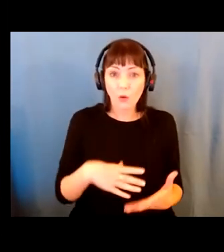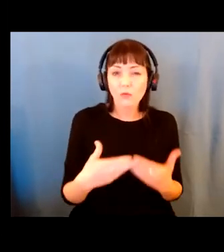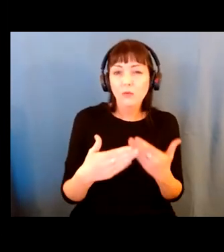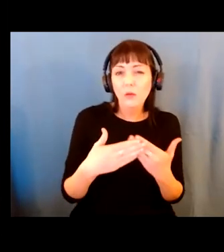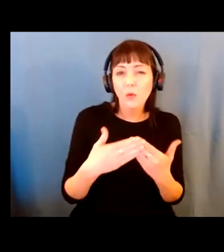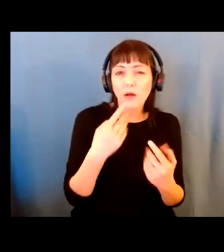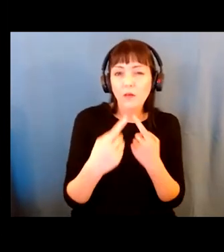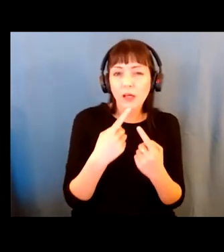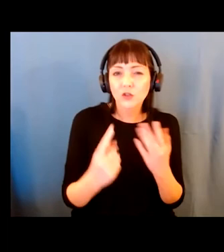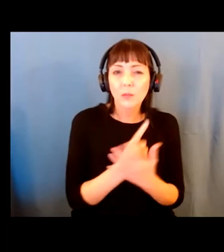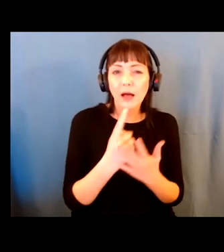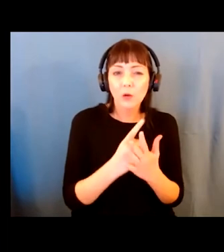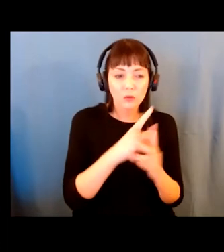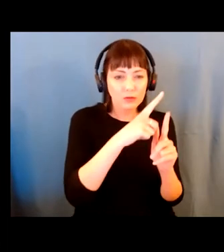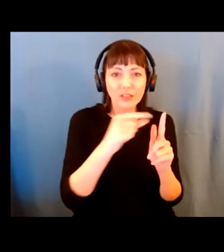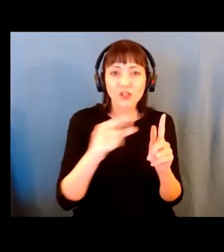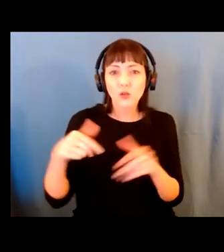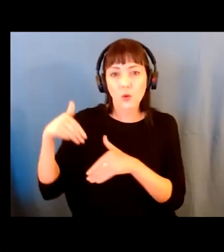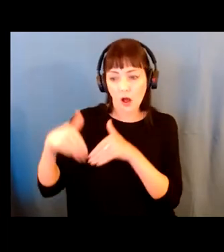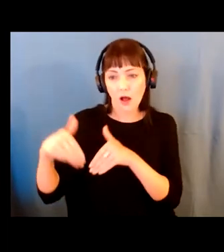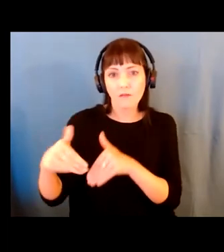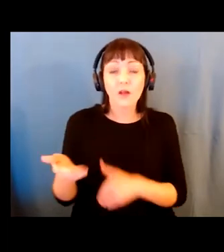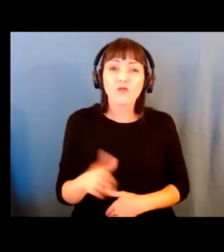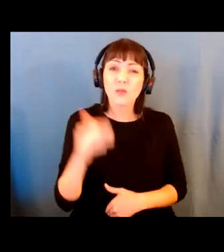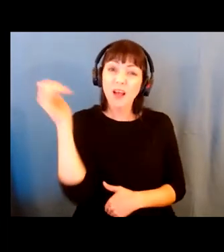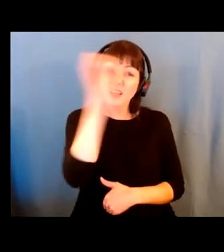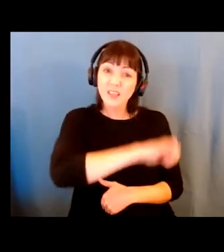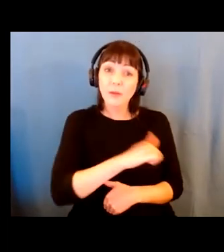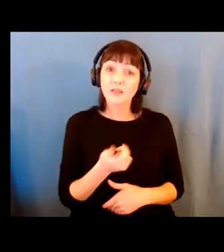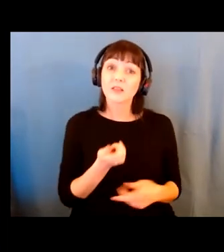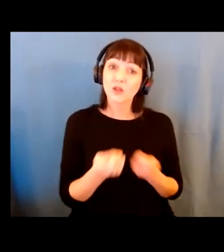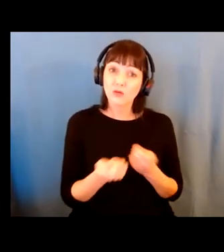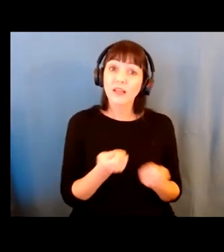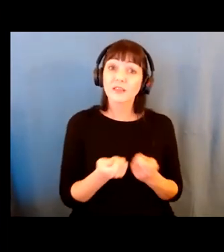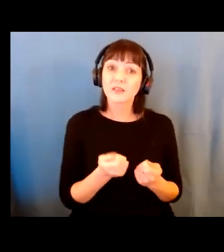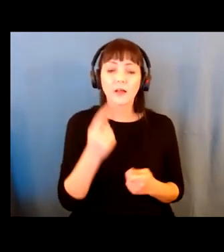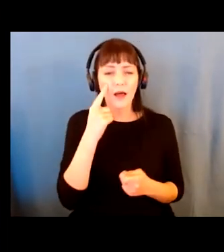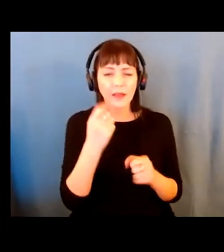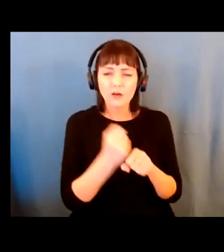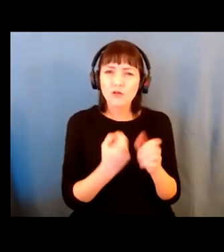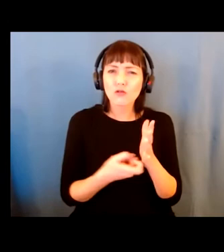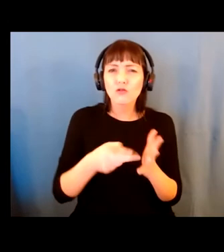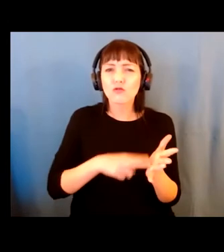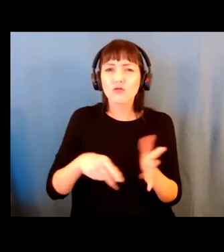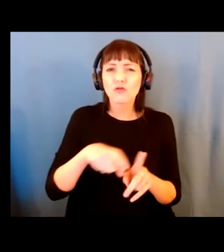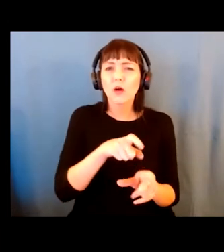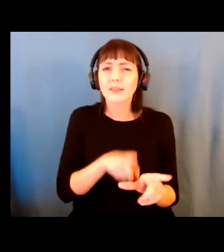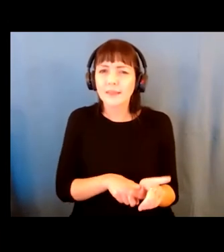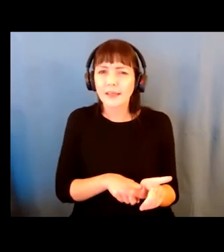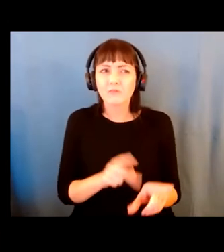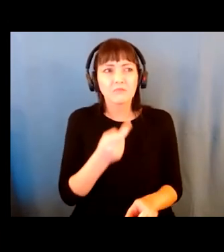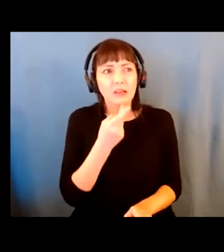information on the digital archive are from academics and curators. The Grundy was the second or third